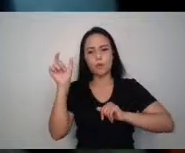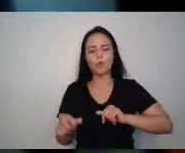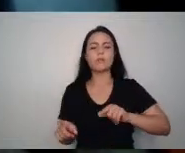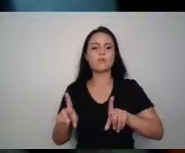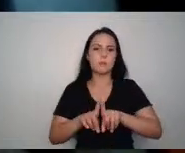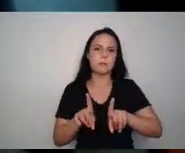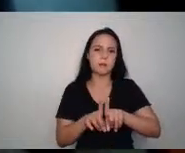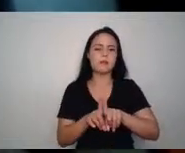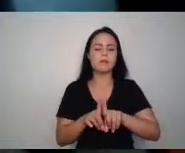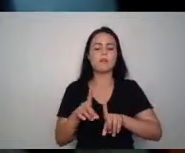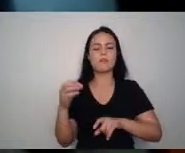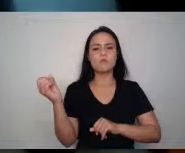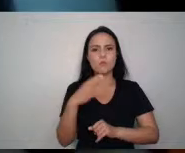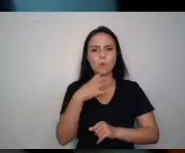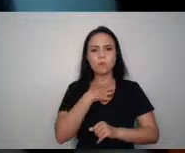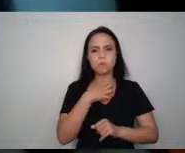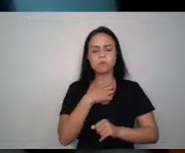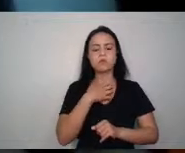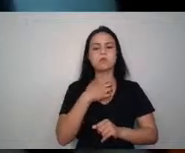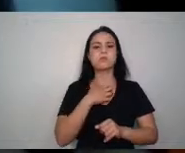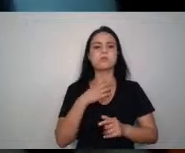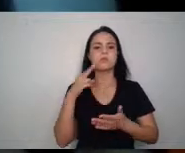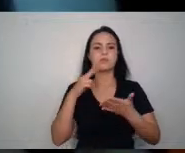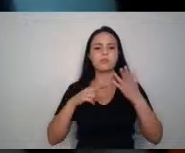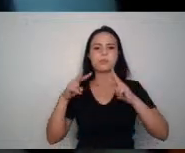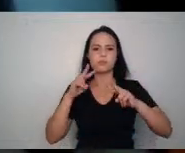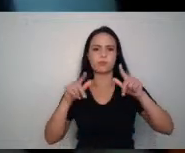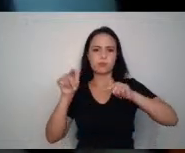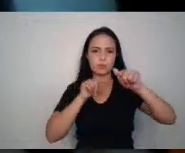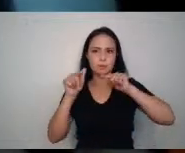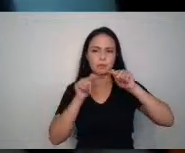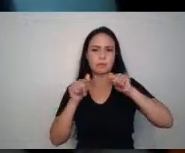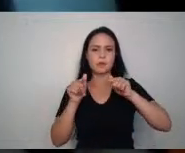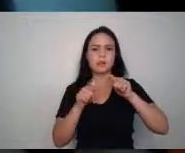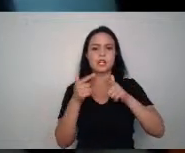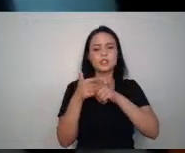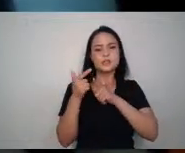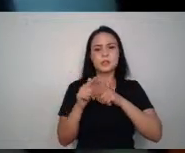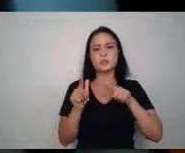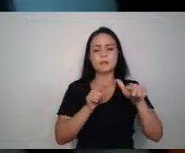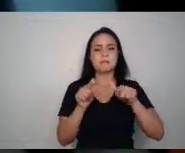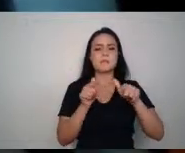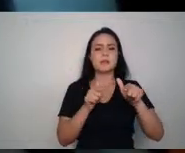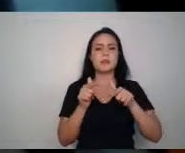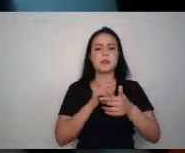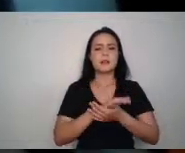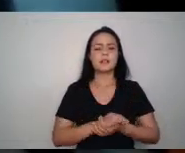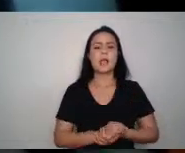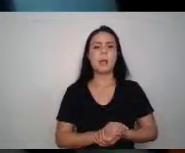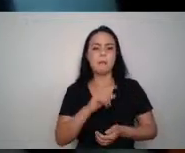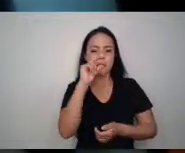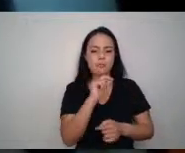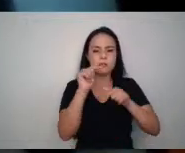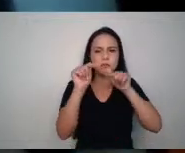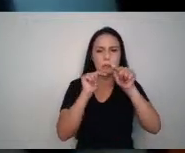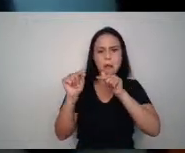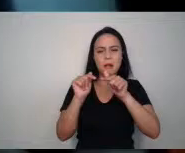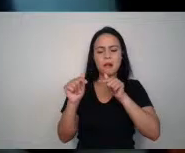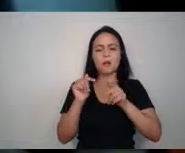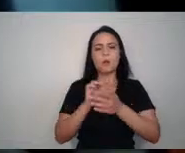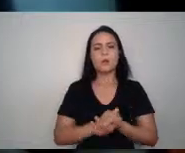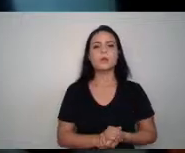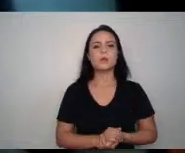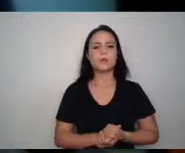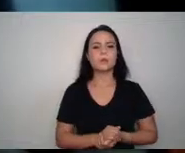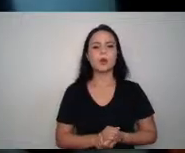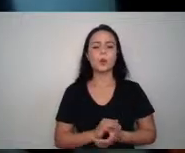and training. There are some other forms of work and the division of work